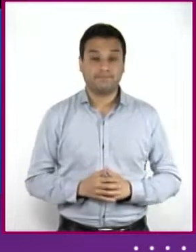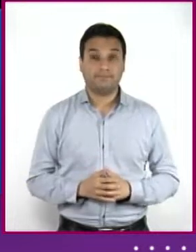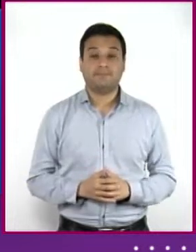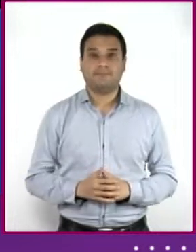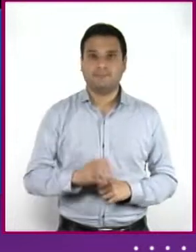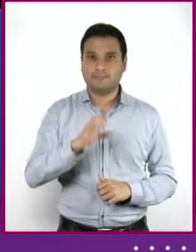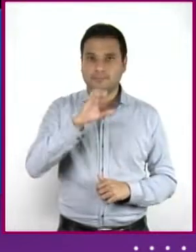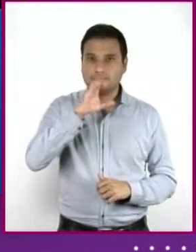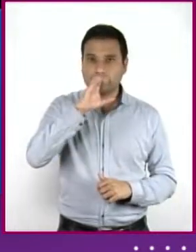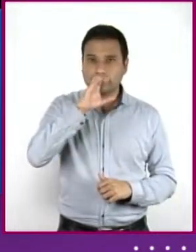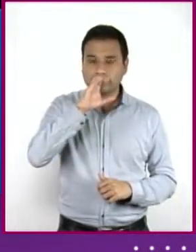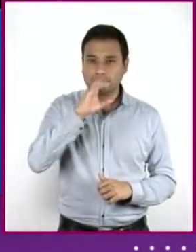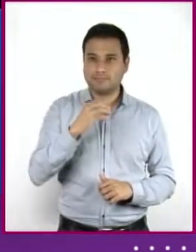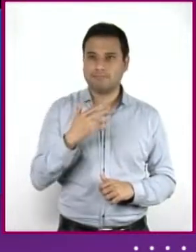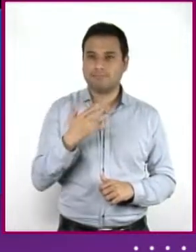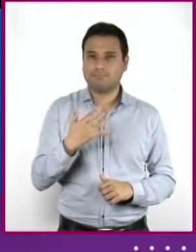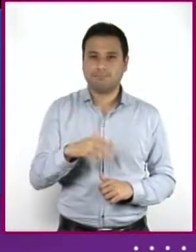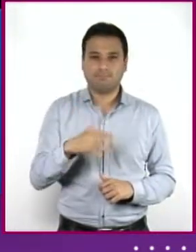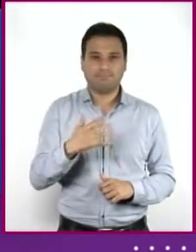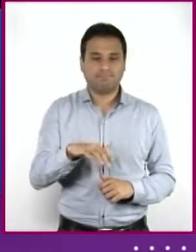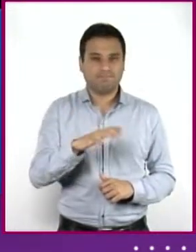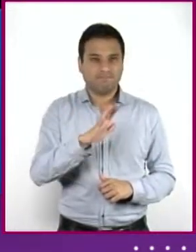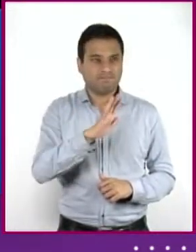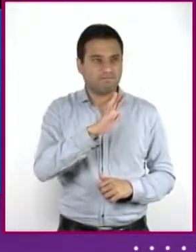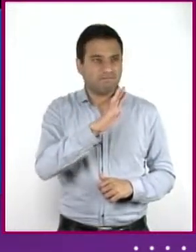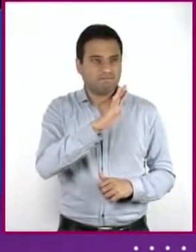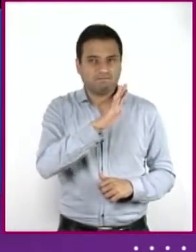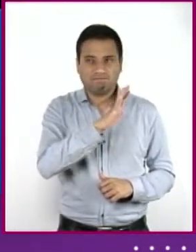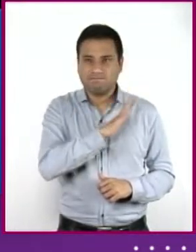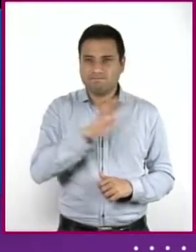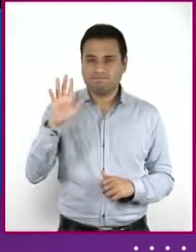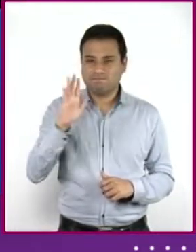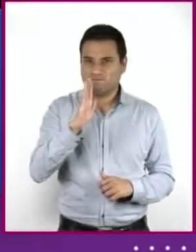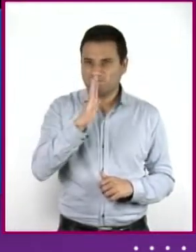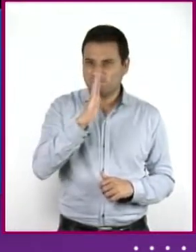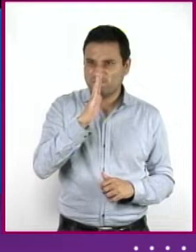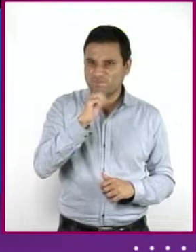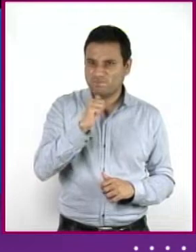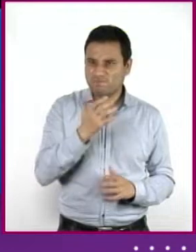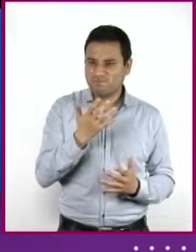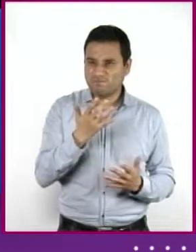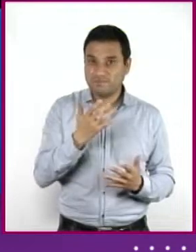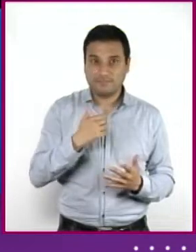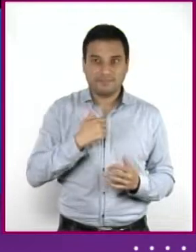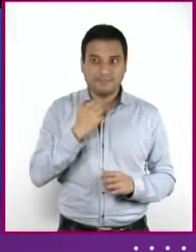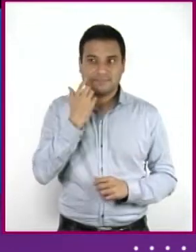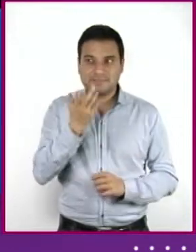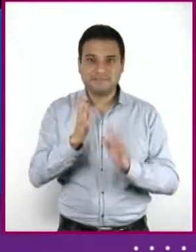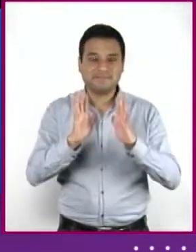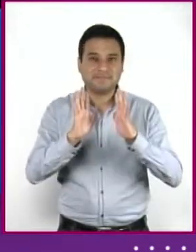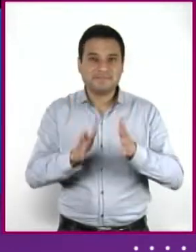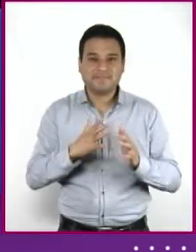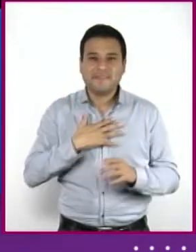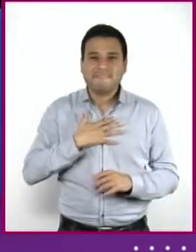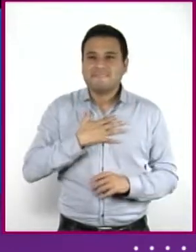Wow! This is marvelous! This is amazing! I can't wait to try out this equipment!